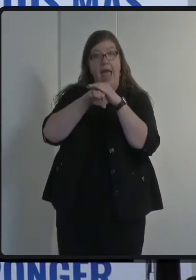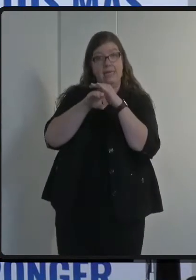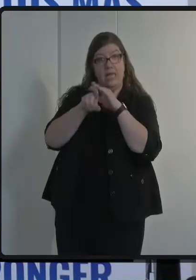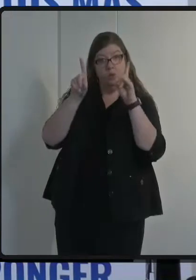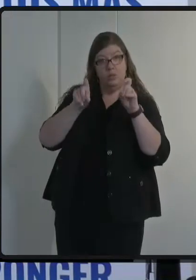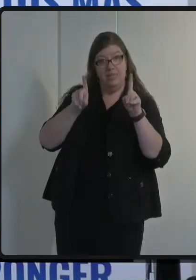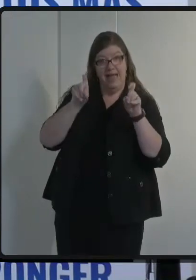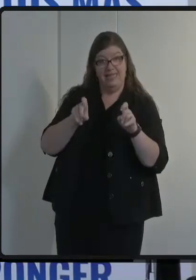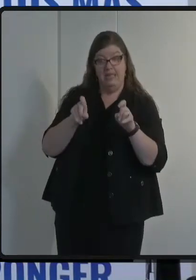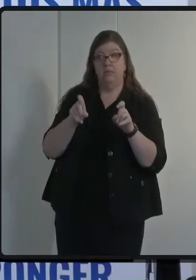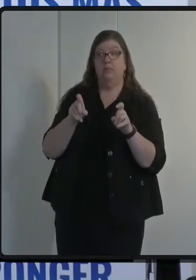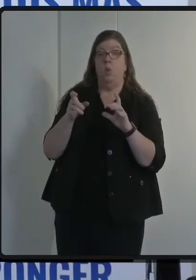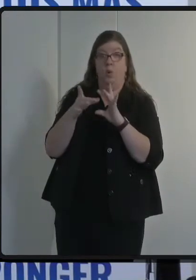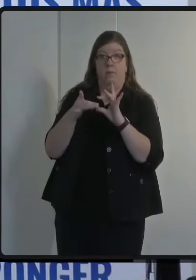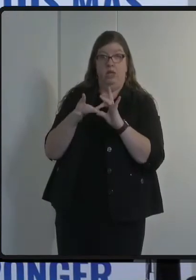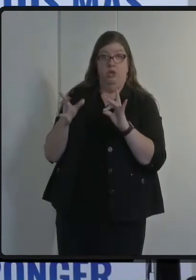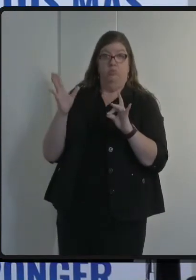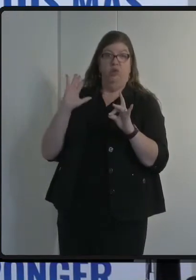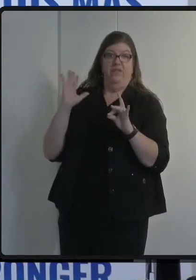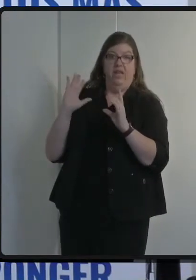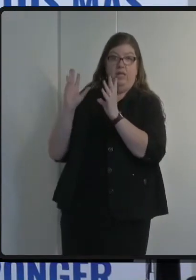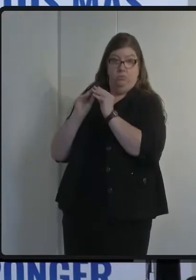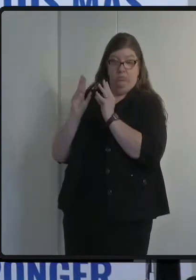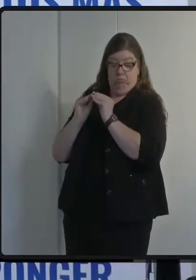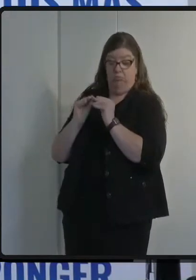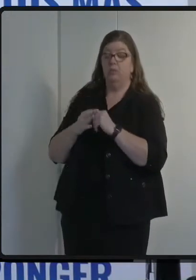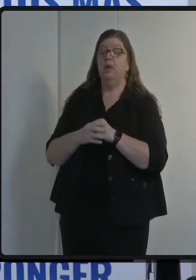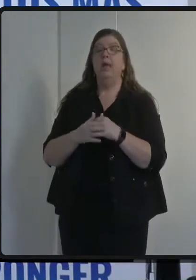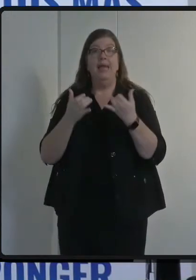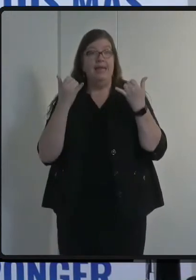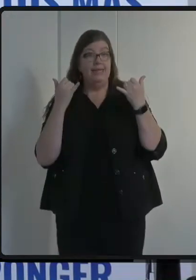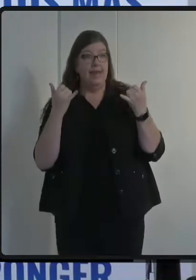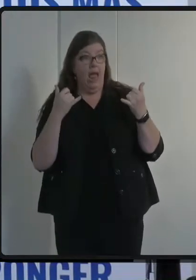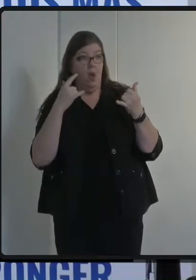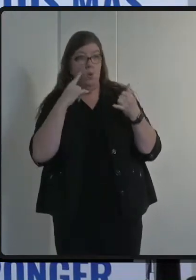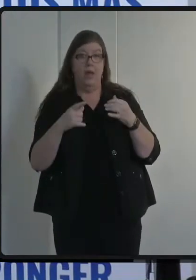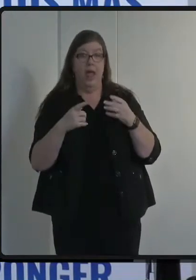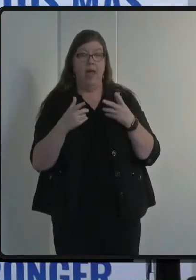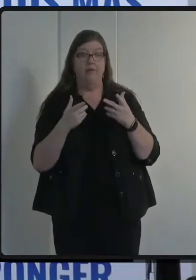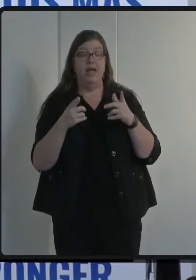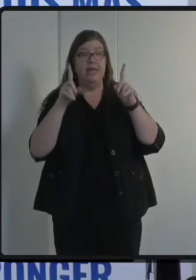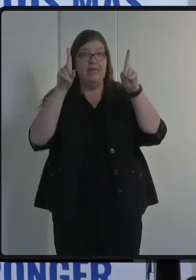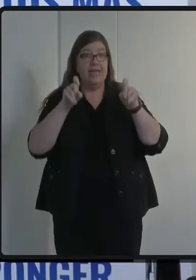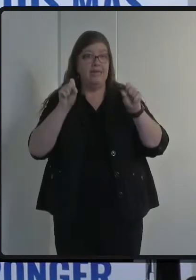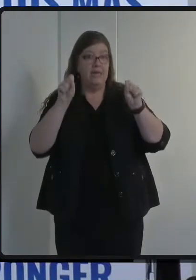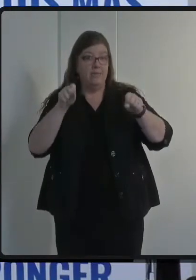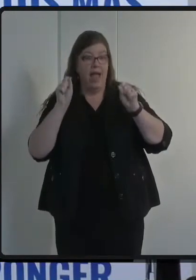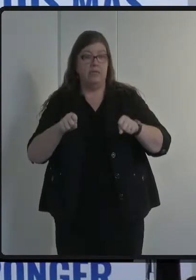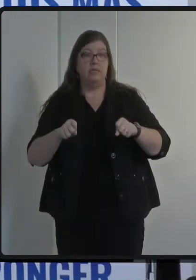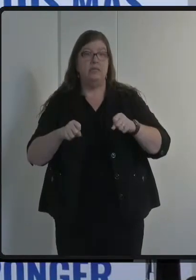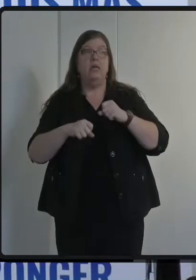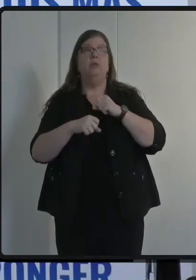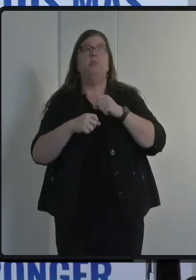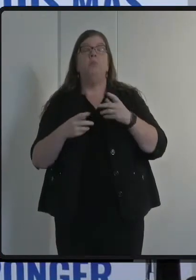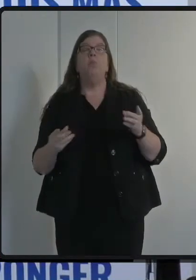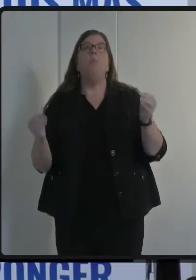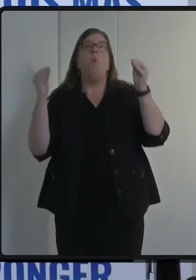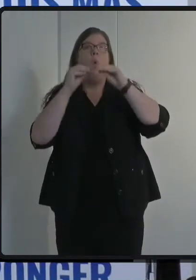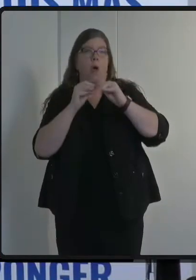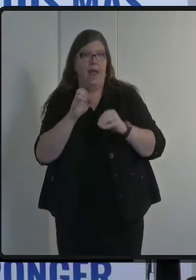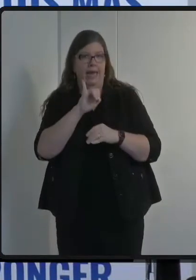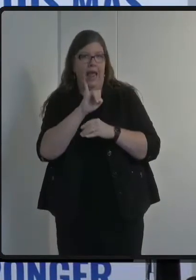testing mentioned in previous press conferences, we now have expanded our testing capacity in Isla Vista. We